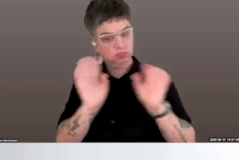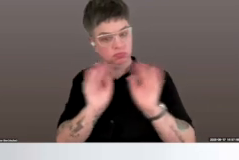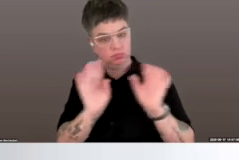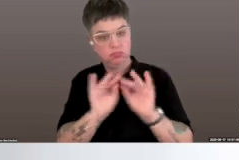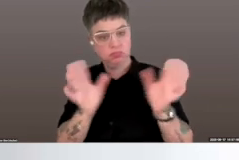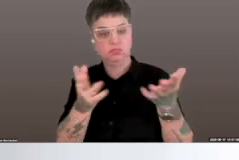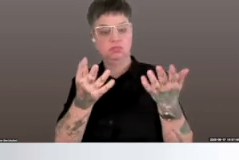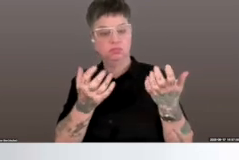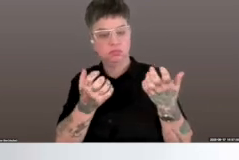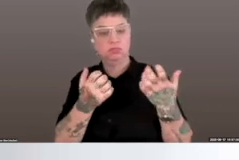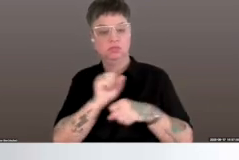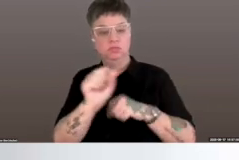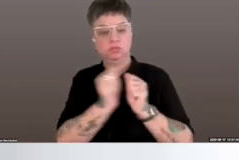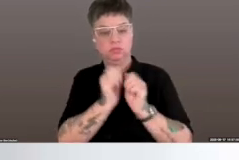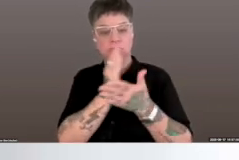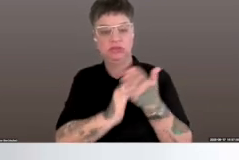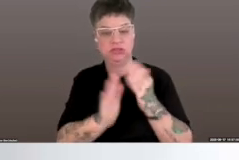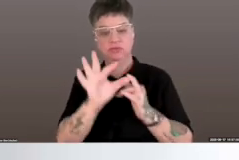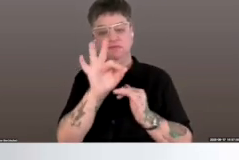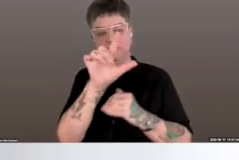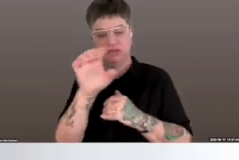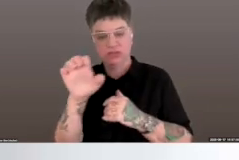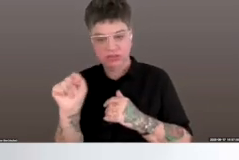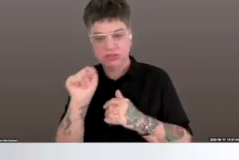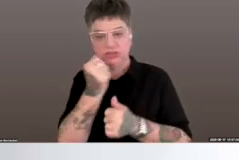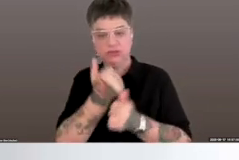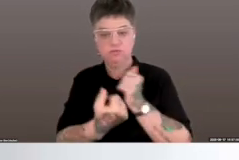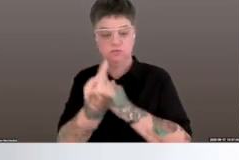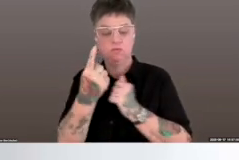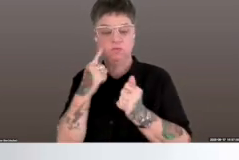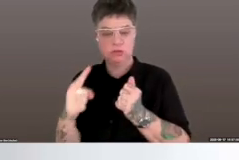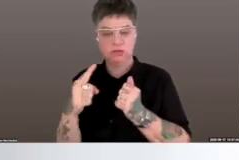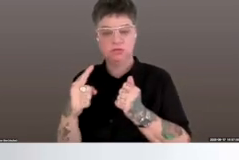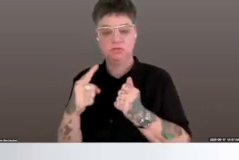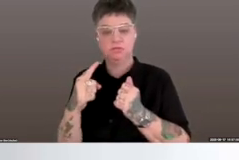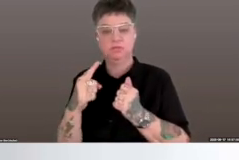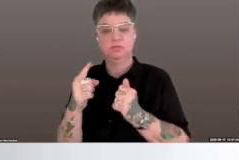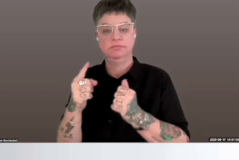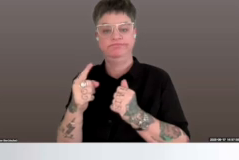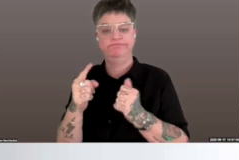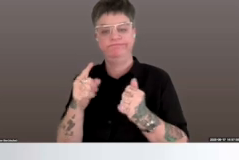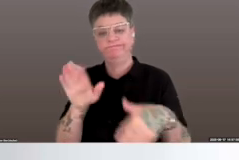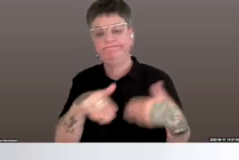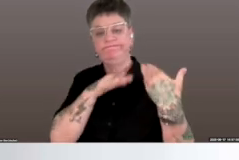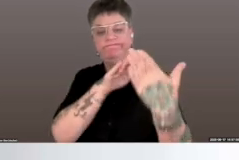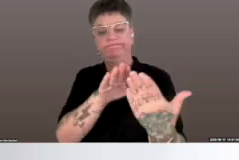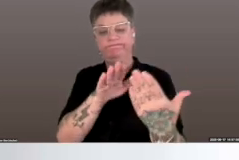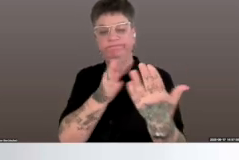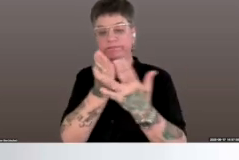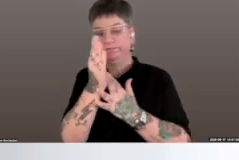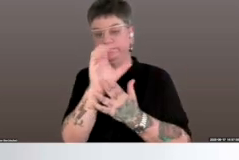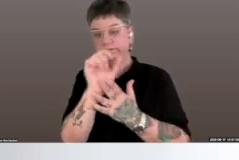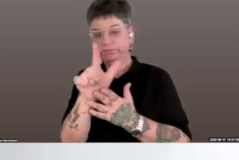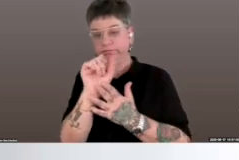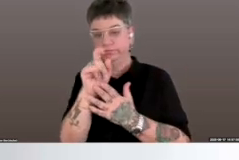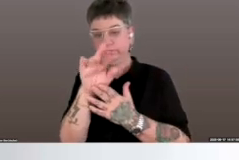And I guess what you're saying, each fleet will appeal directly to CARB or through CalSTART